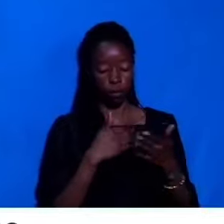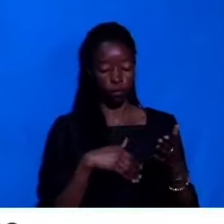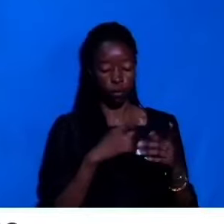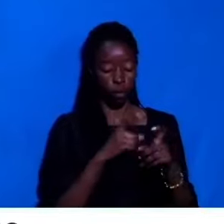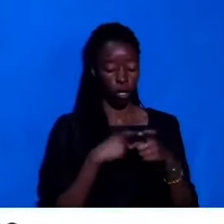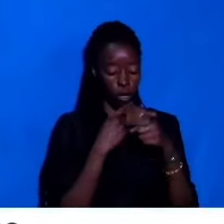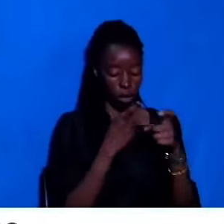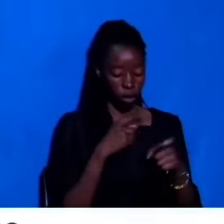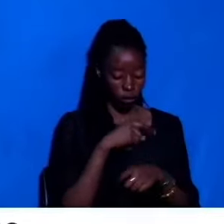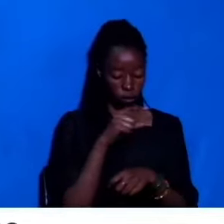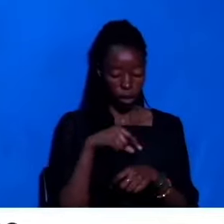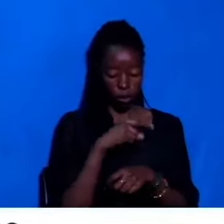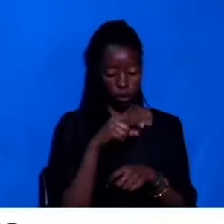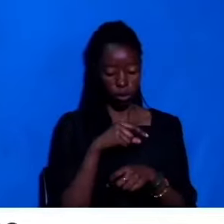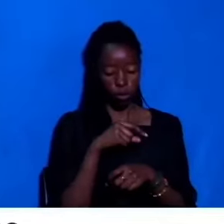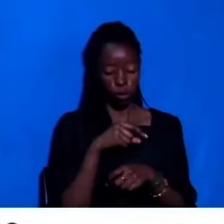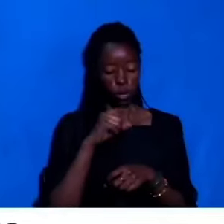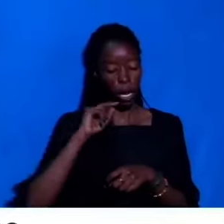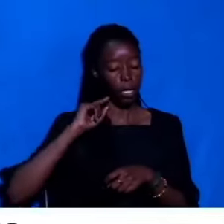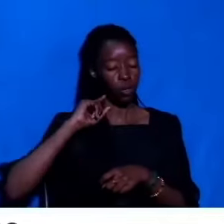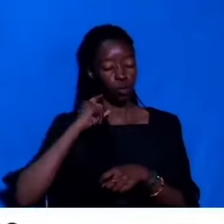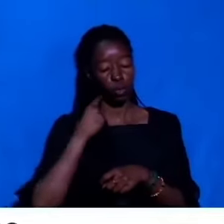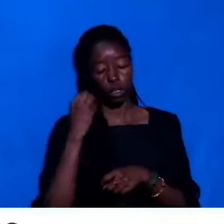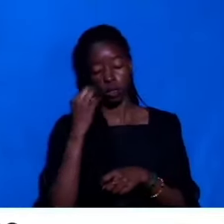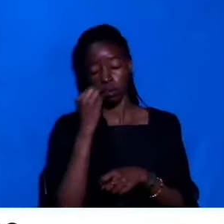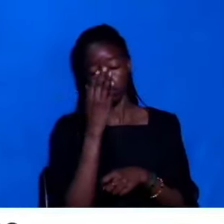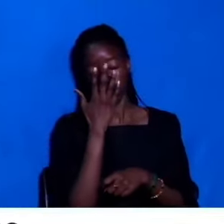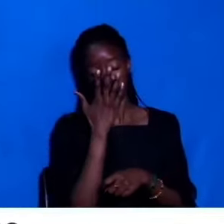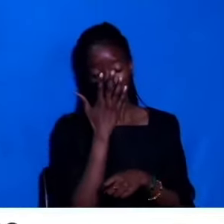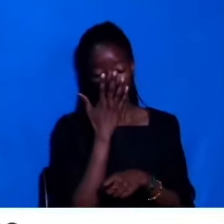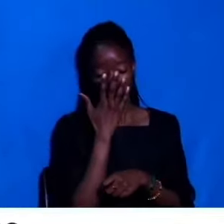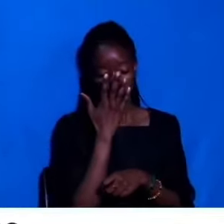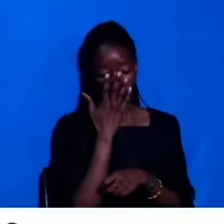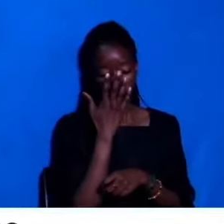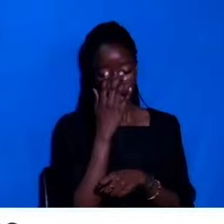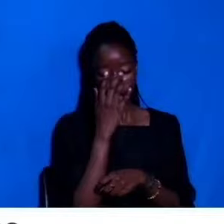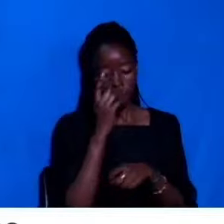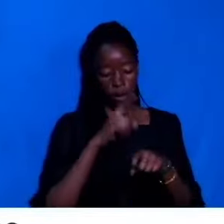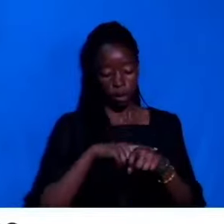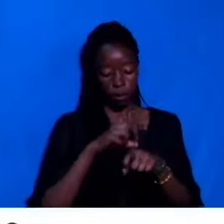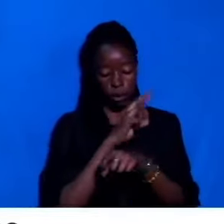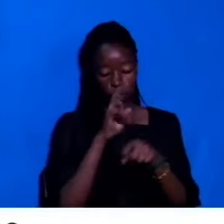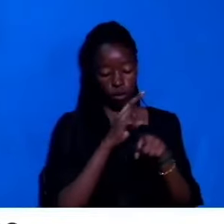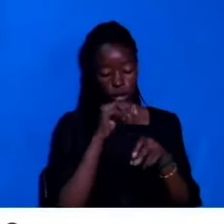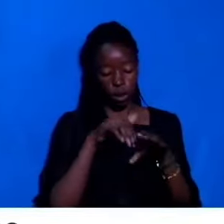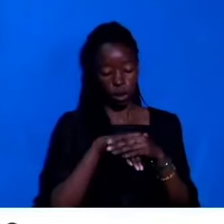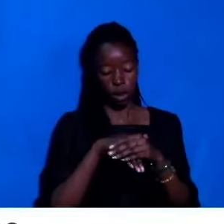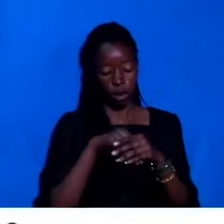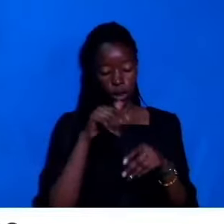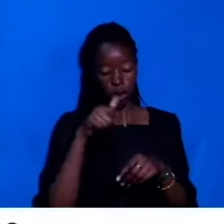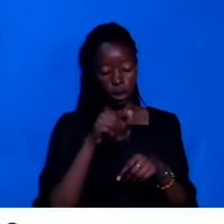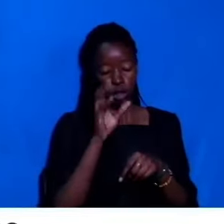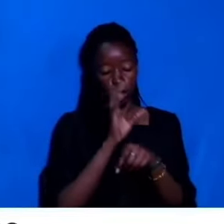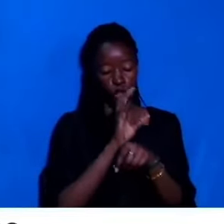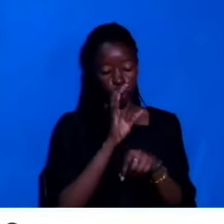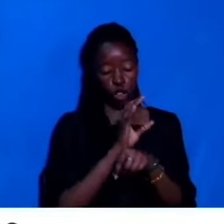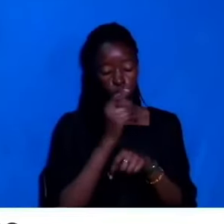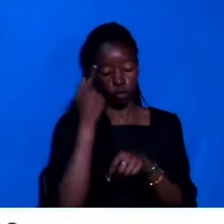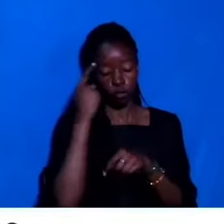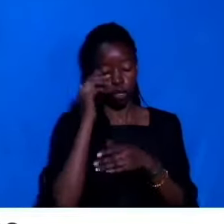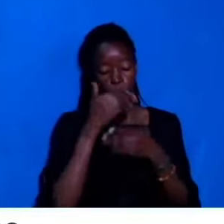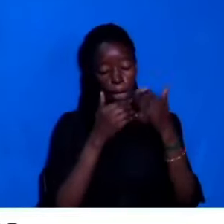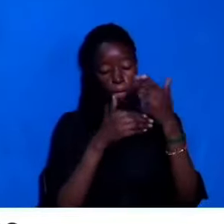be a sweet-smelling aroma, even as it is used in this cathedral and beyond for the extension of your